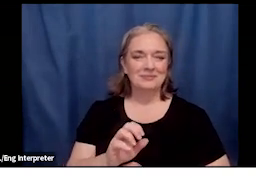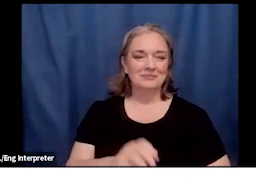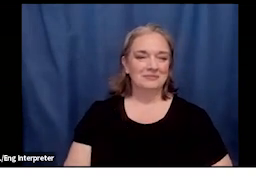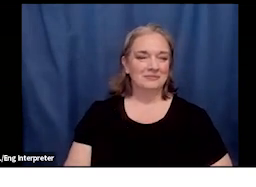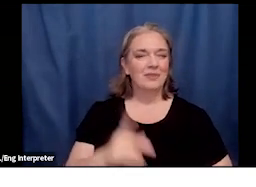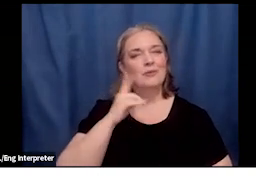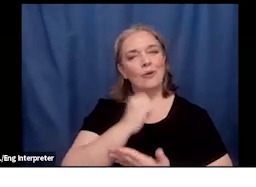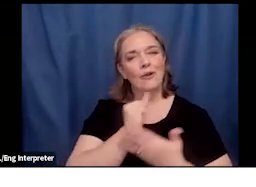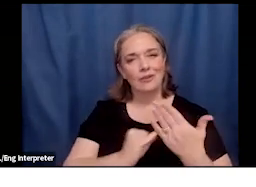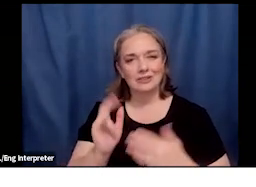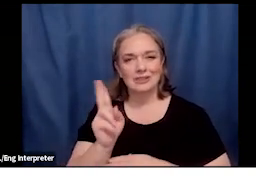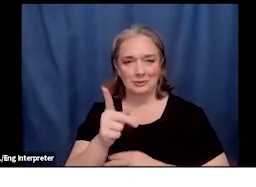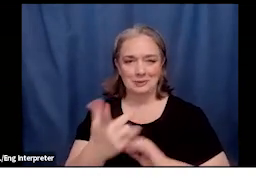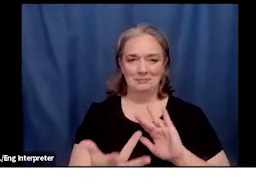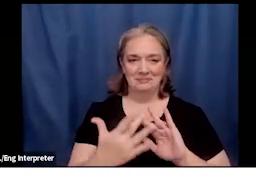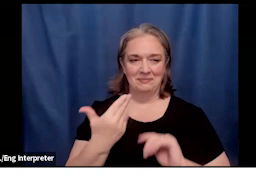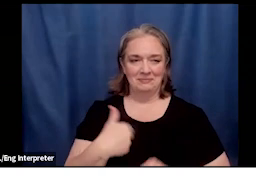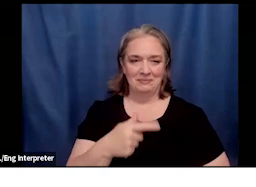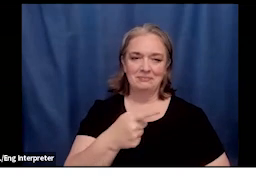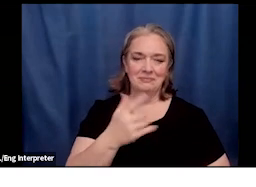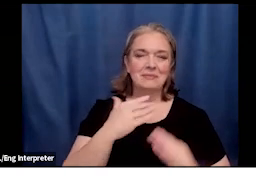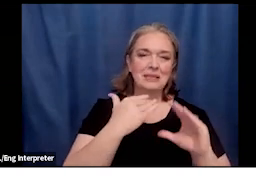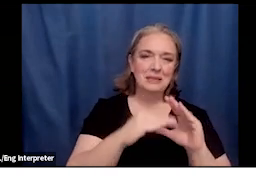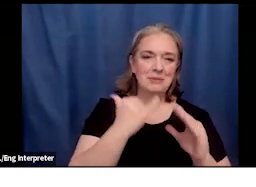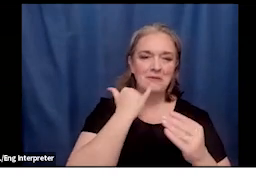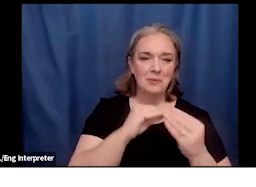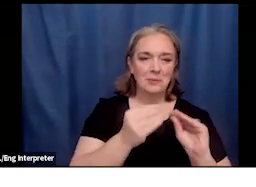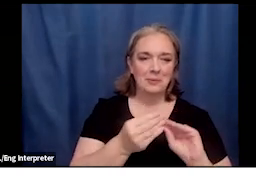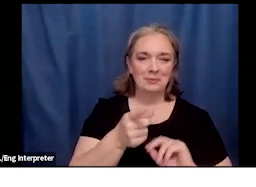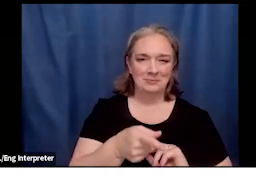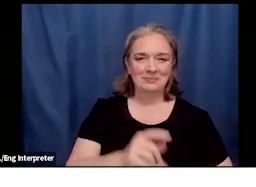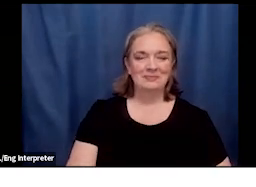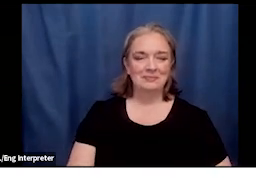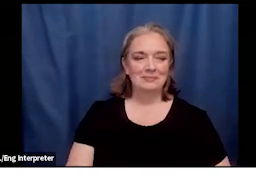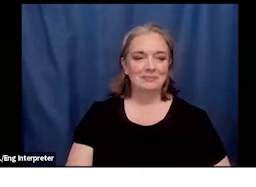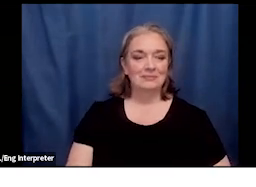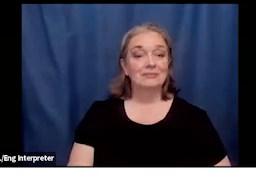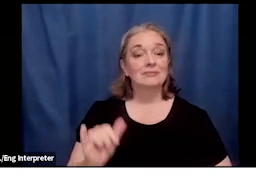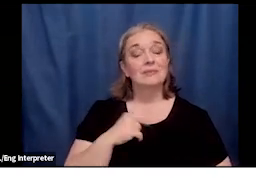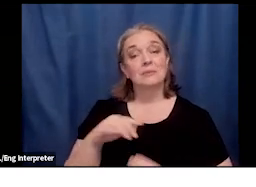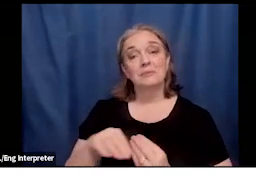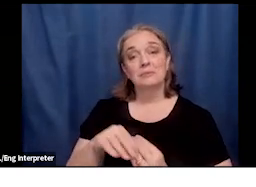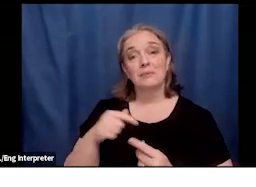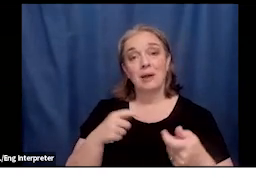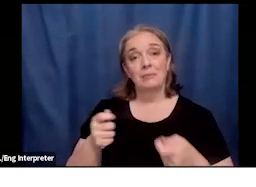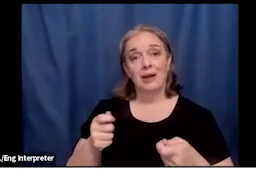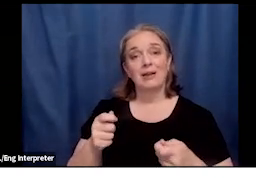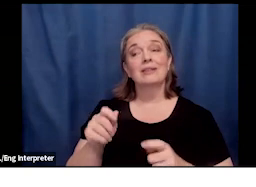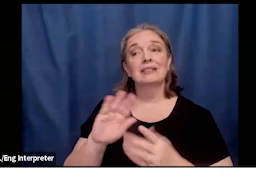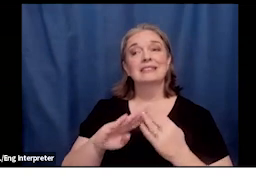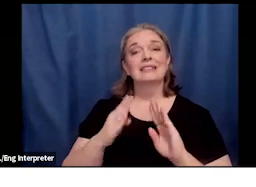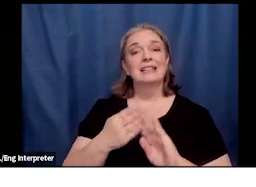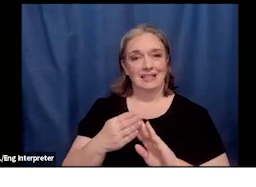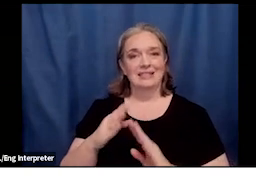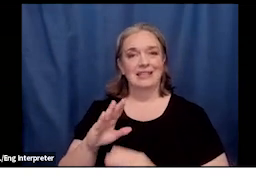up there for how you can contact me. In addition to the grants program, I also manage the city's cultural ambassador program. Boise